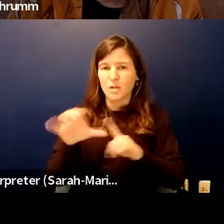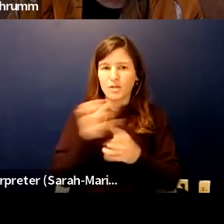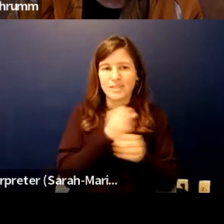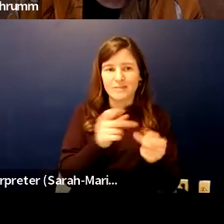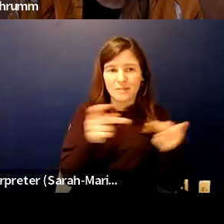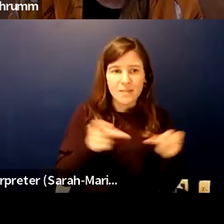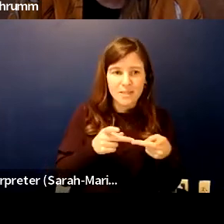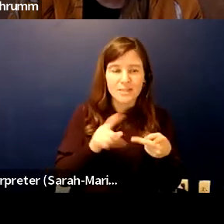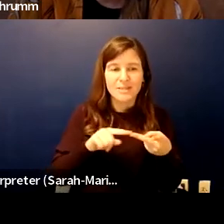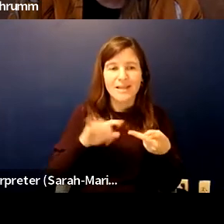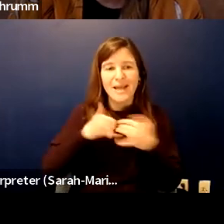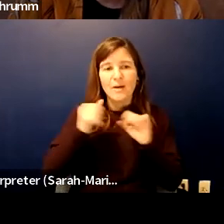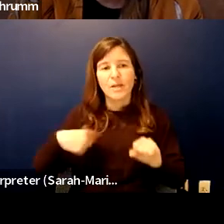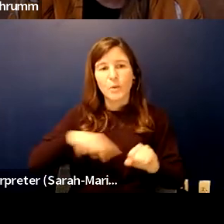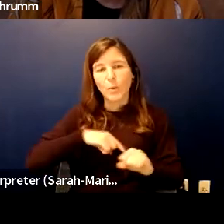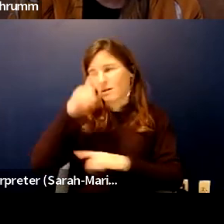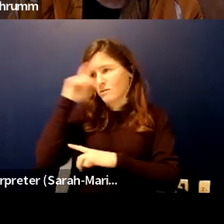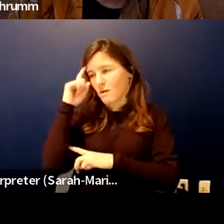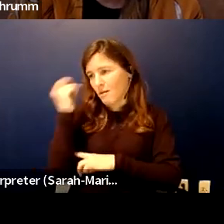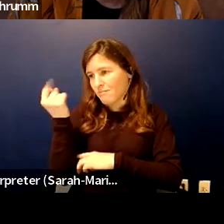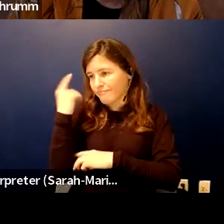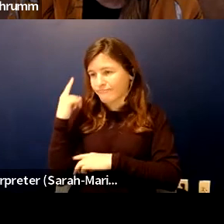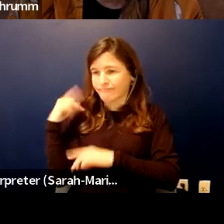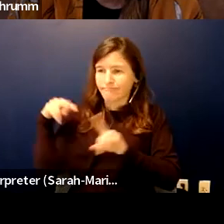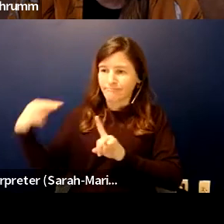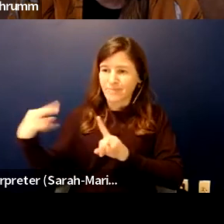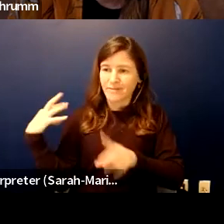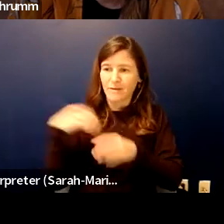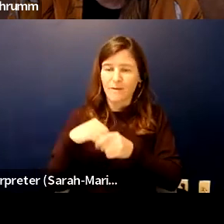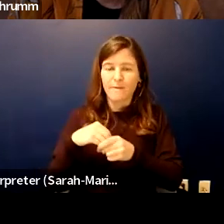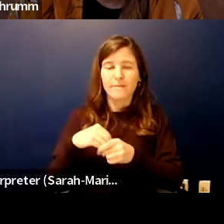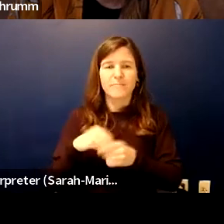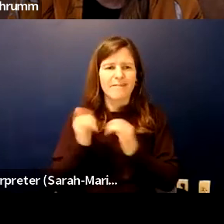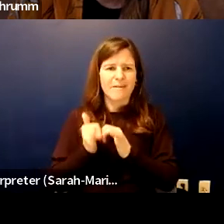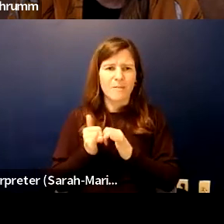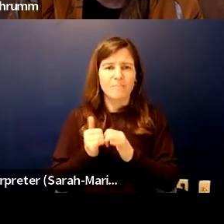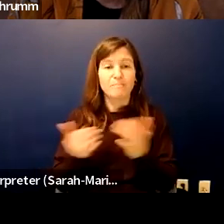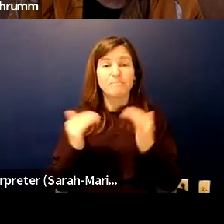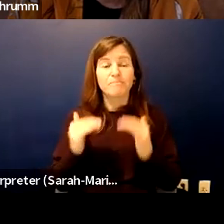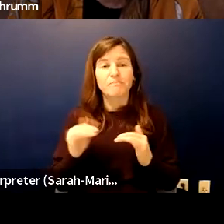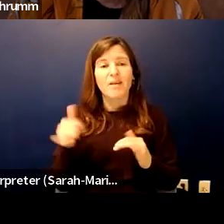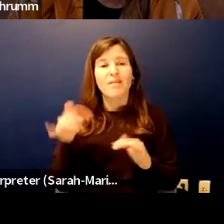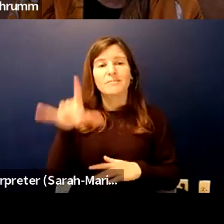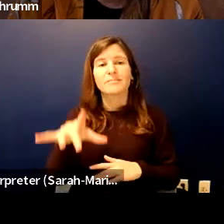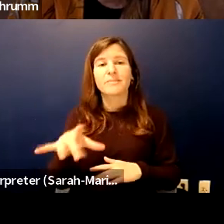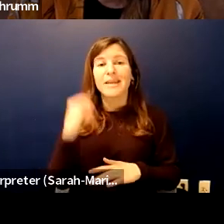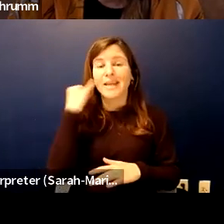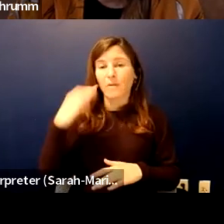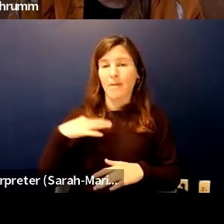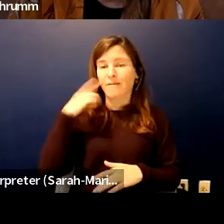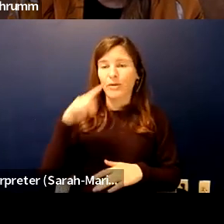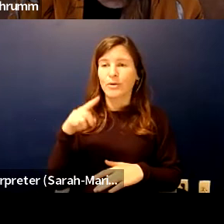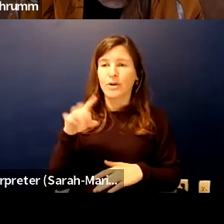Another thing that I wanted to bring up, whenever you do apply for like an open call or something like this,